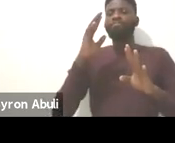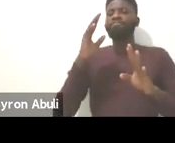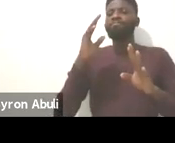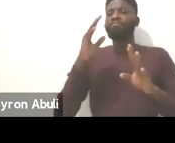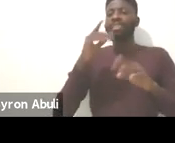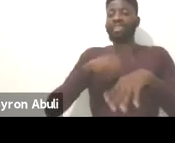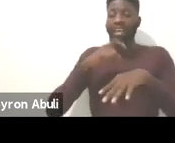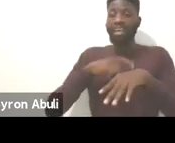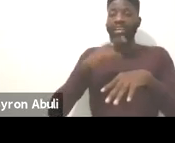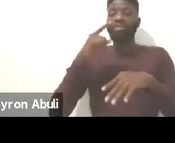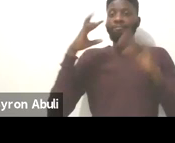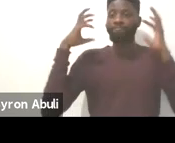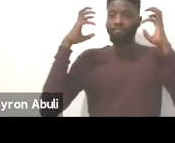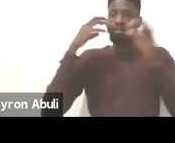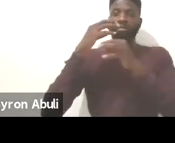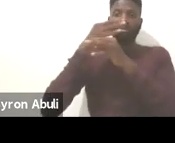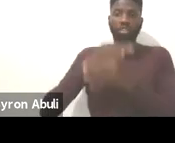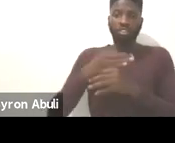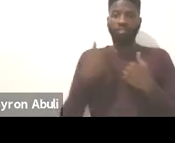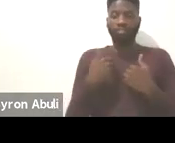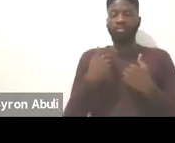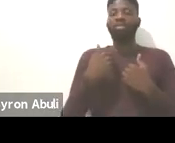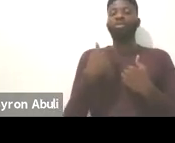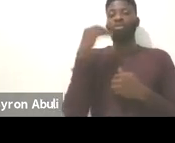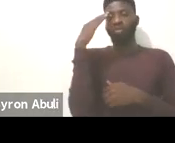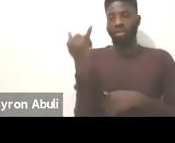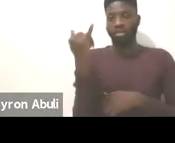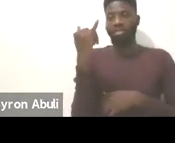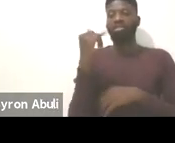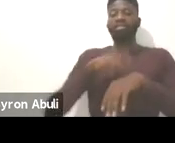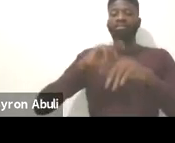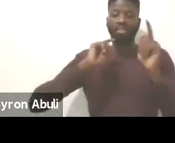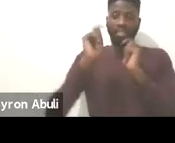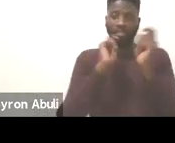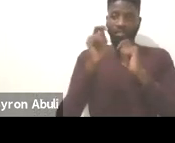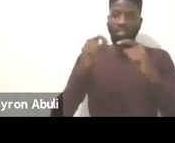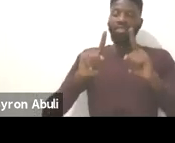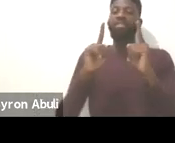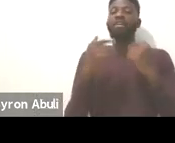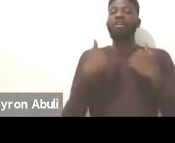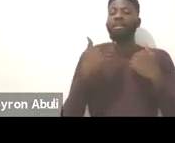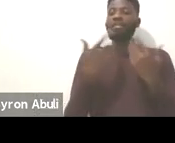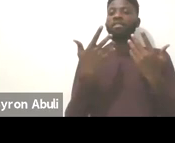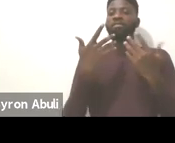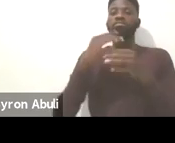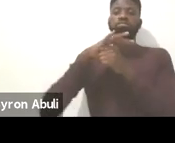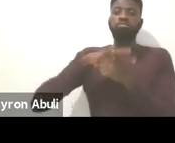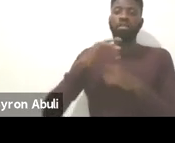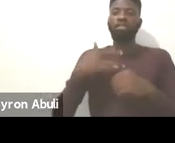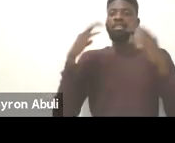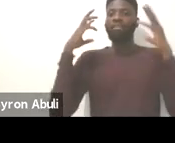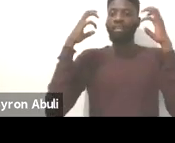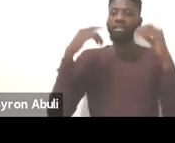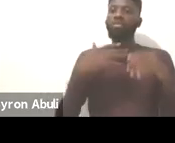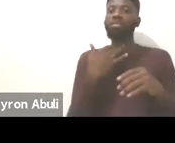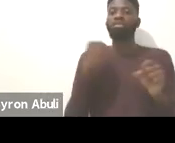pressure? Yeah, because I mean, in an interview, you're already under so much pressure to get a job. You're very